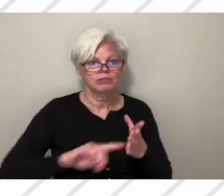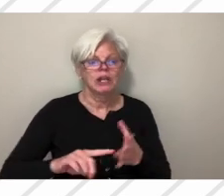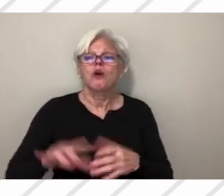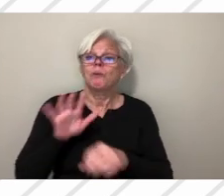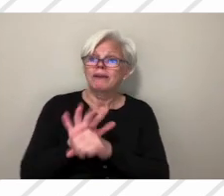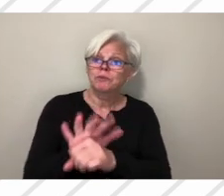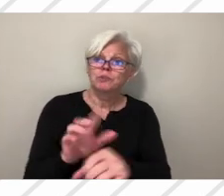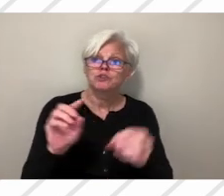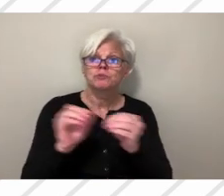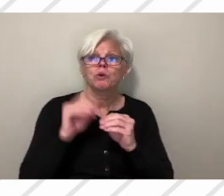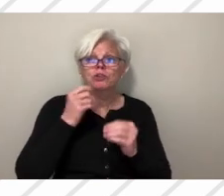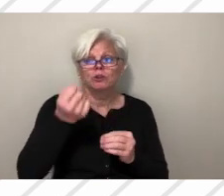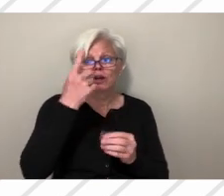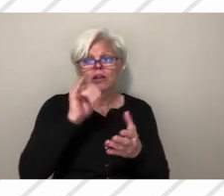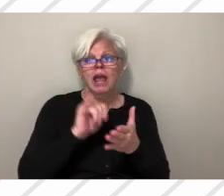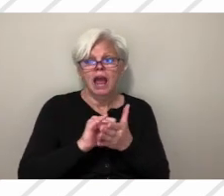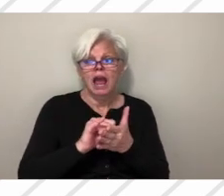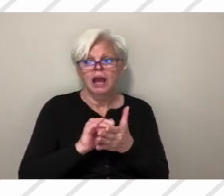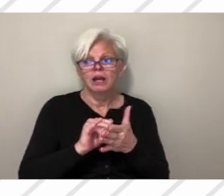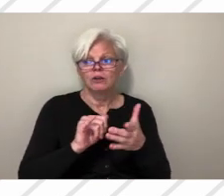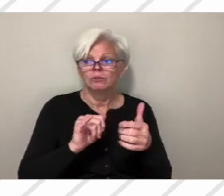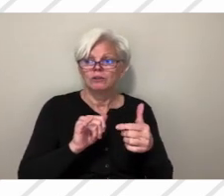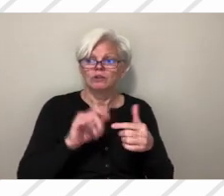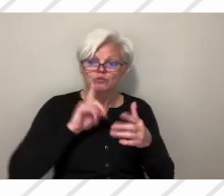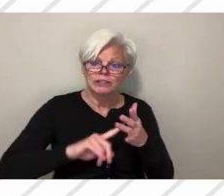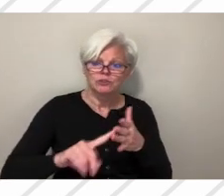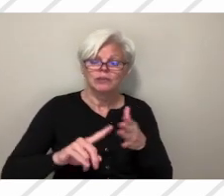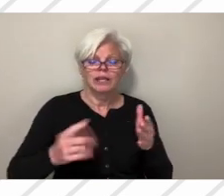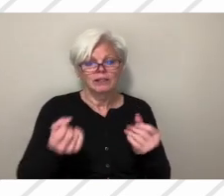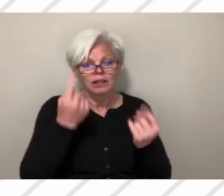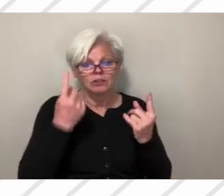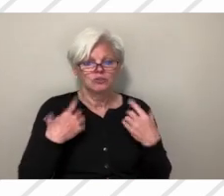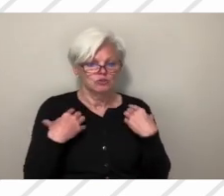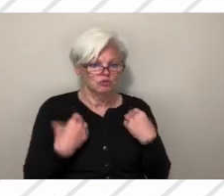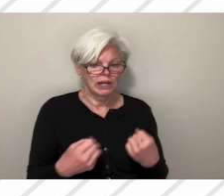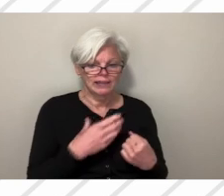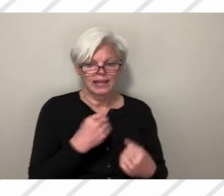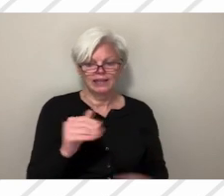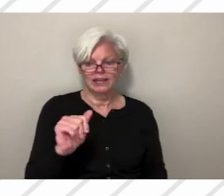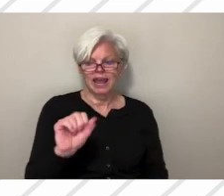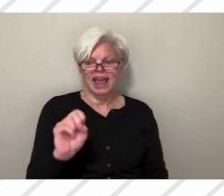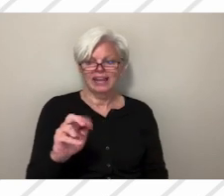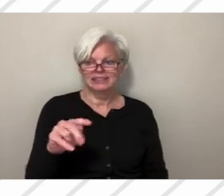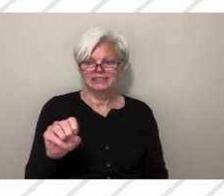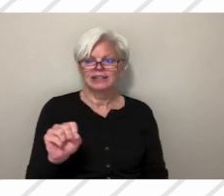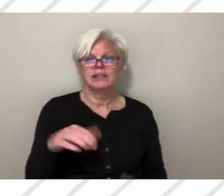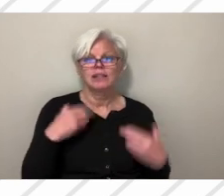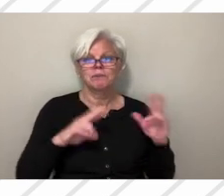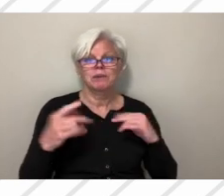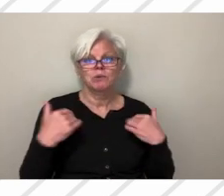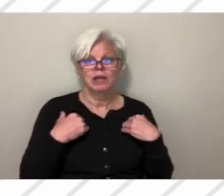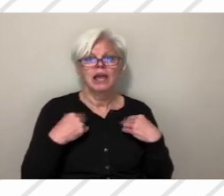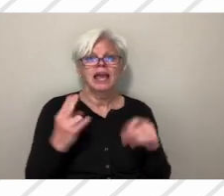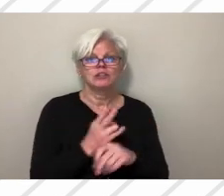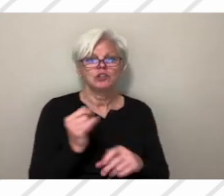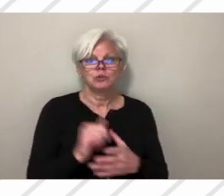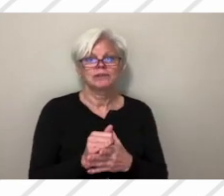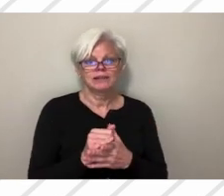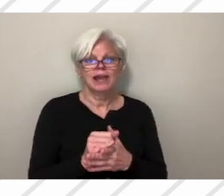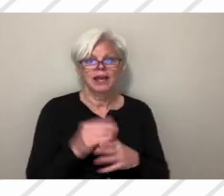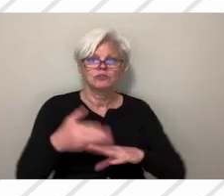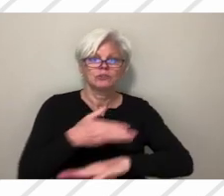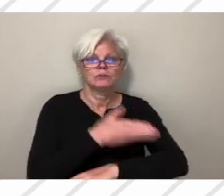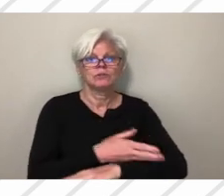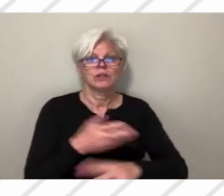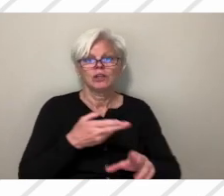can honor the strengths and assets that young people possess and use it to uplift humanity rather than perpetuate